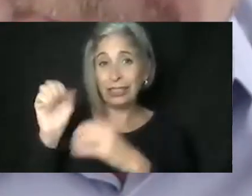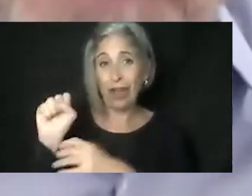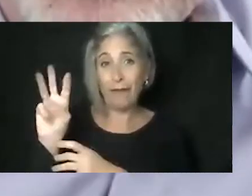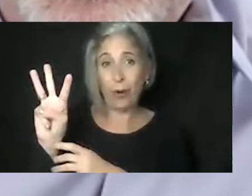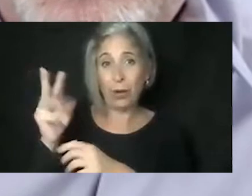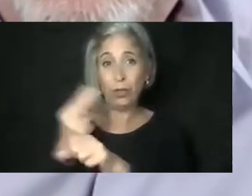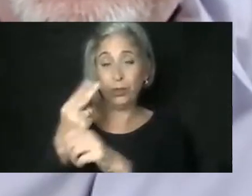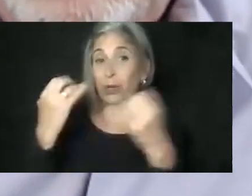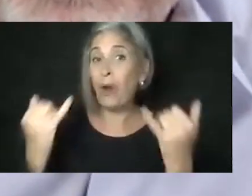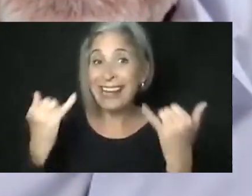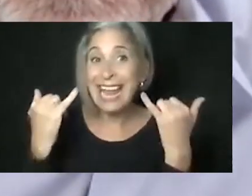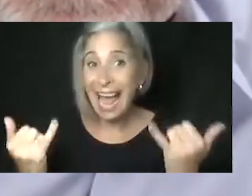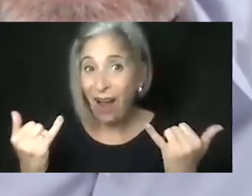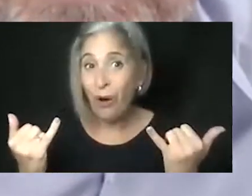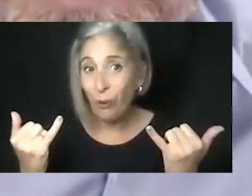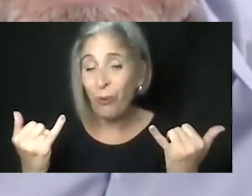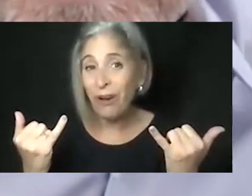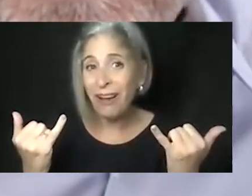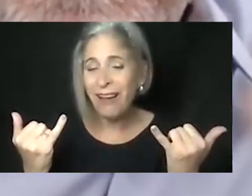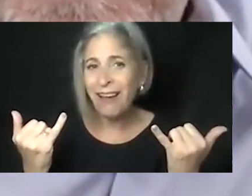now. But